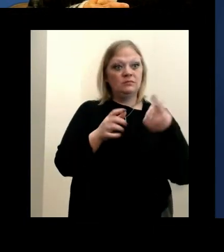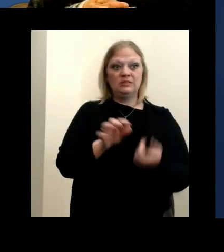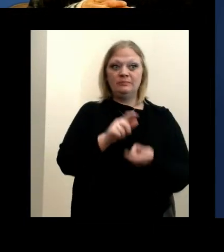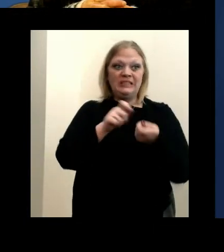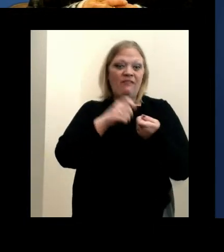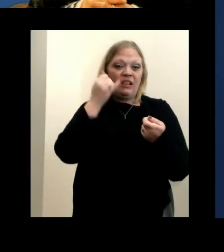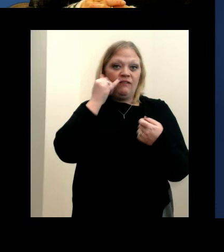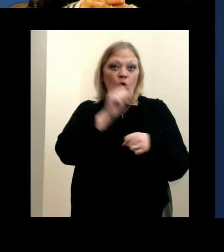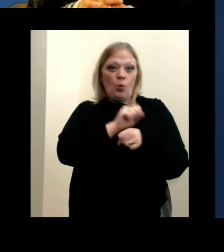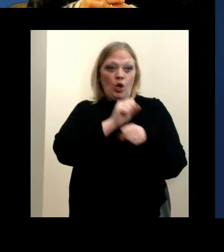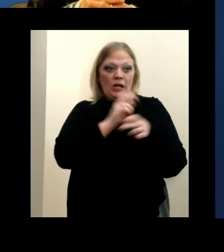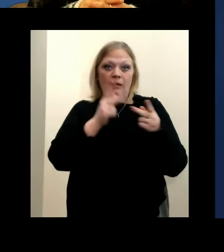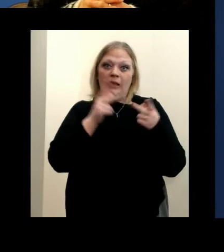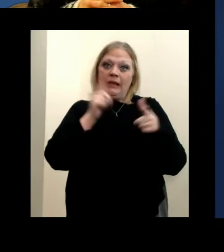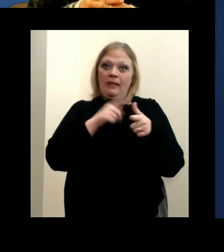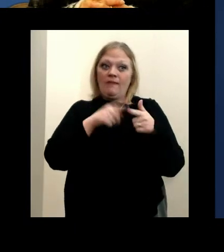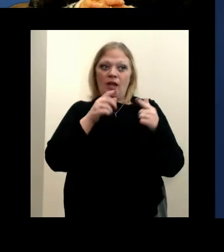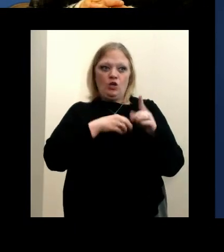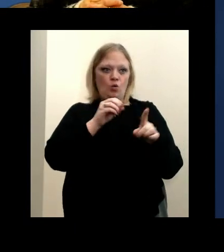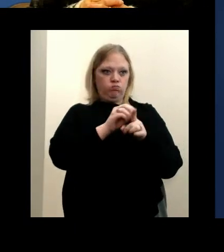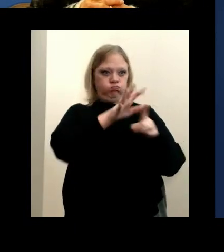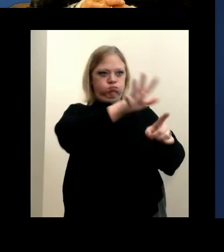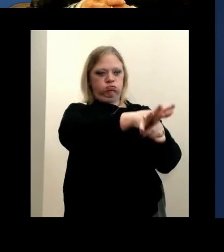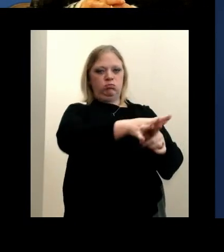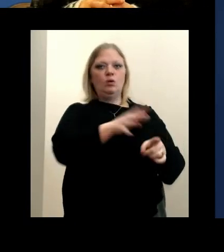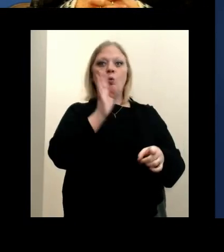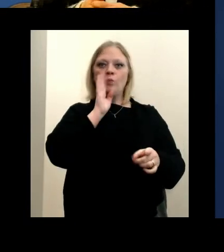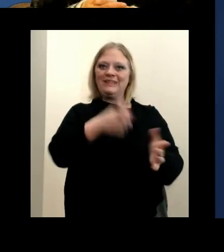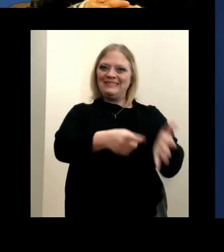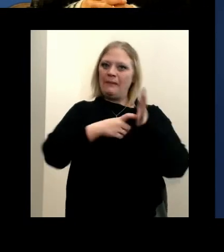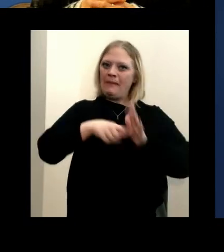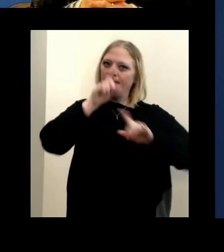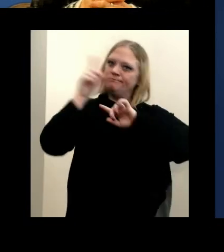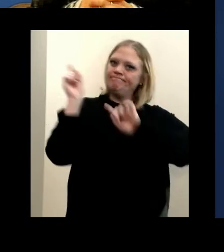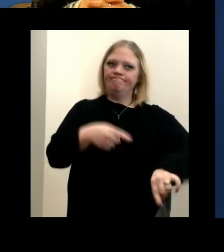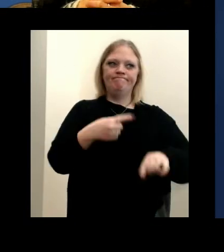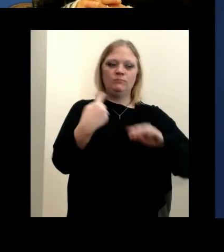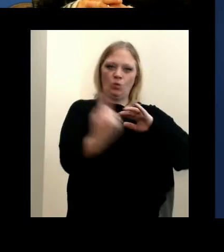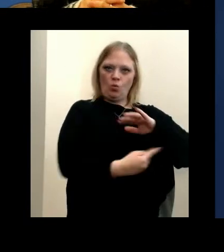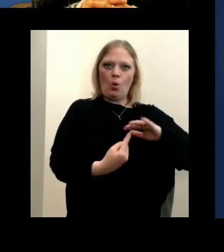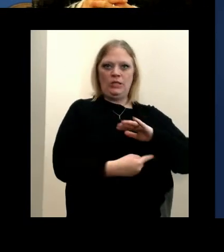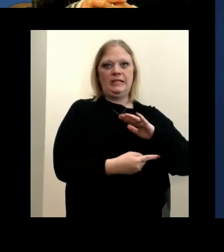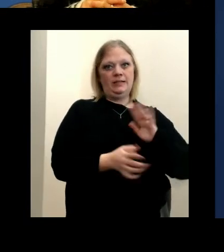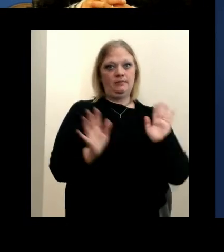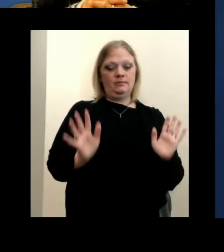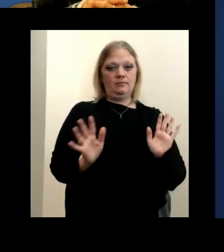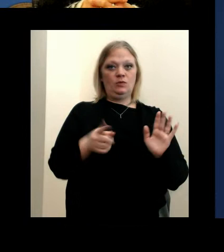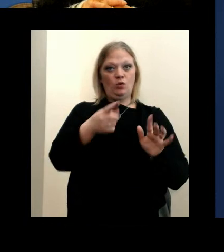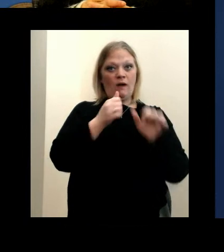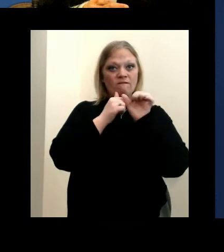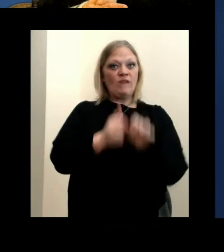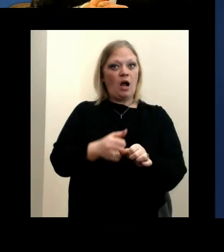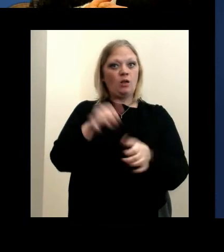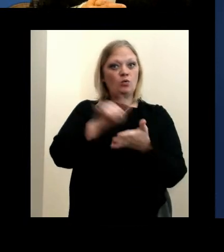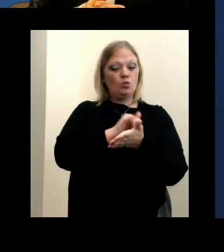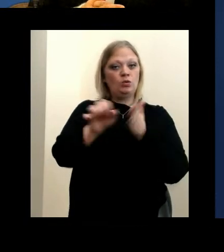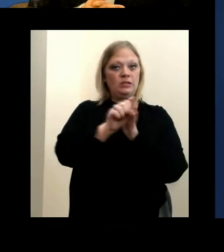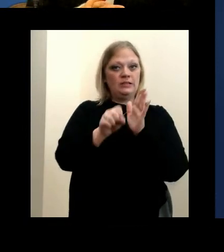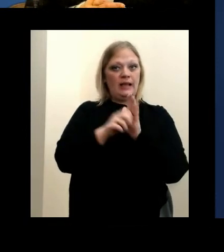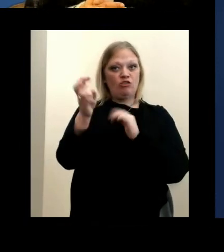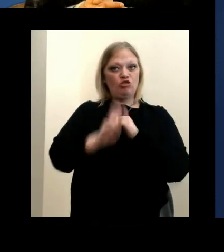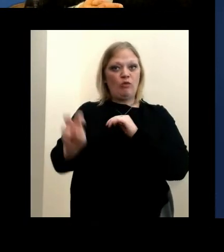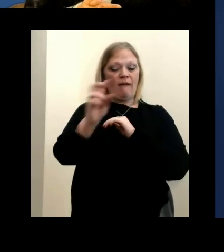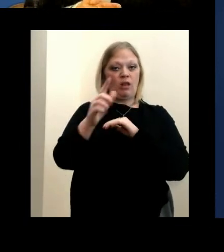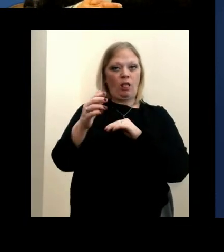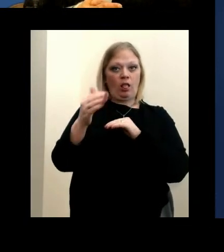people, we will demand that you quarantine for and follow the New York State travel advisory. So vaccination